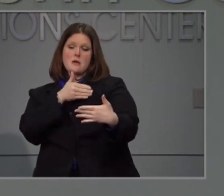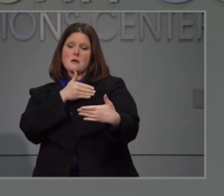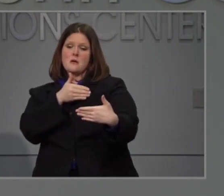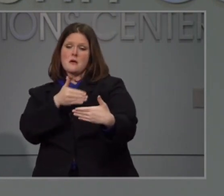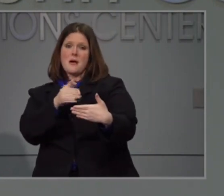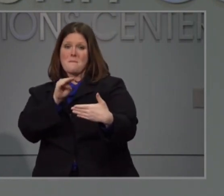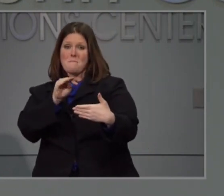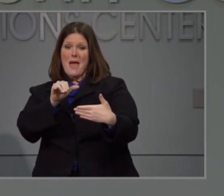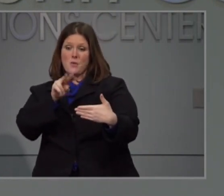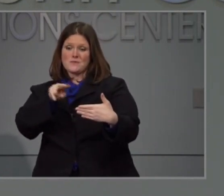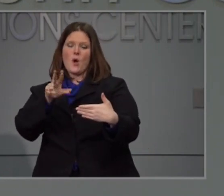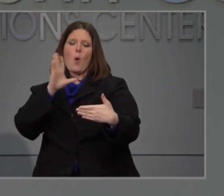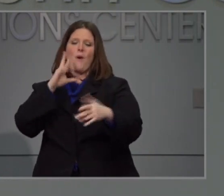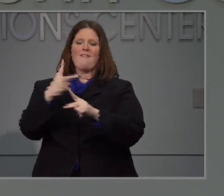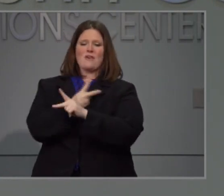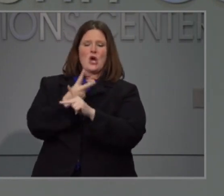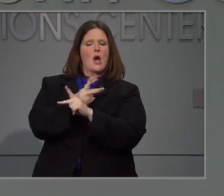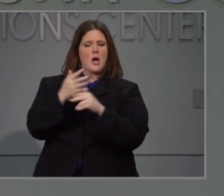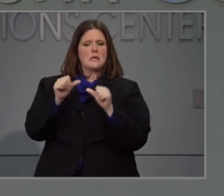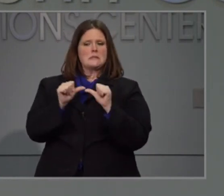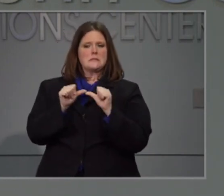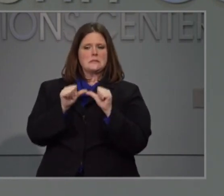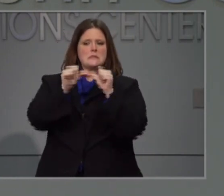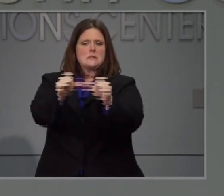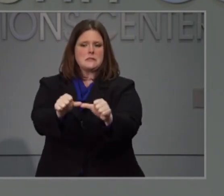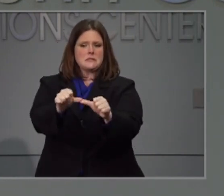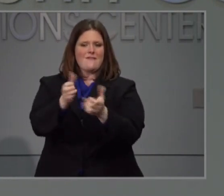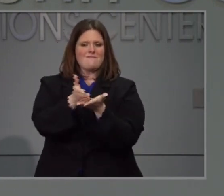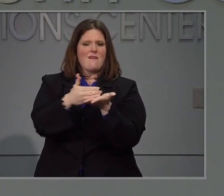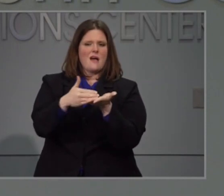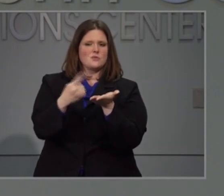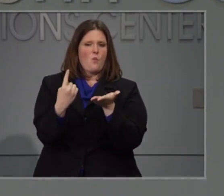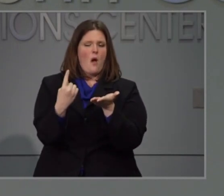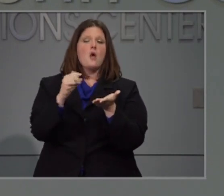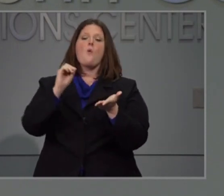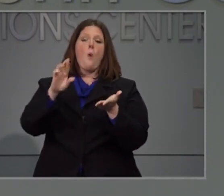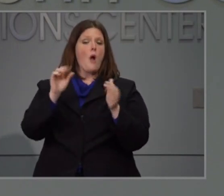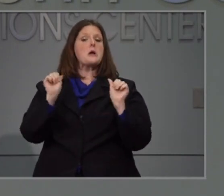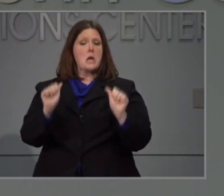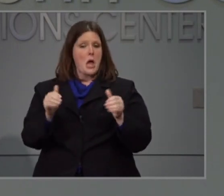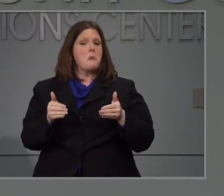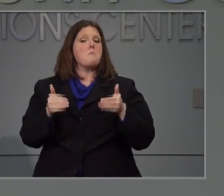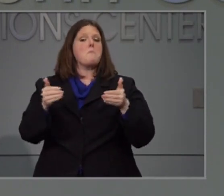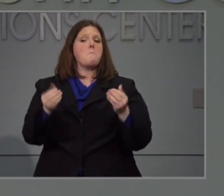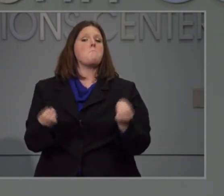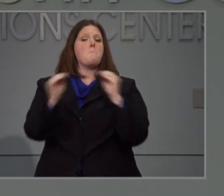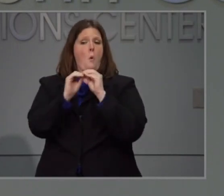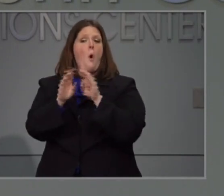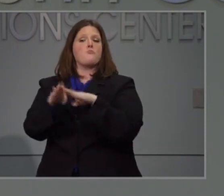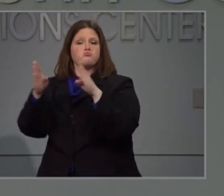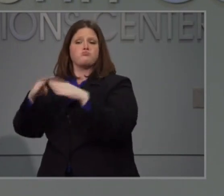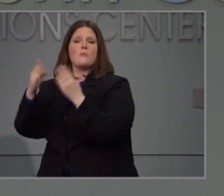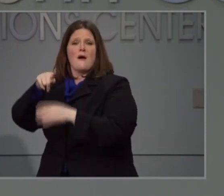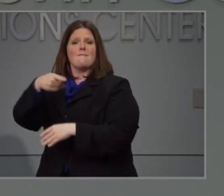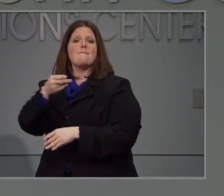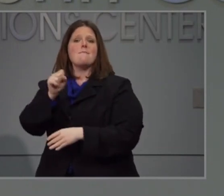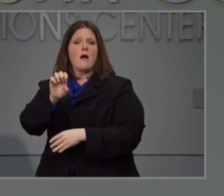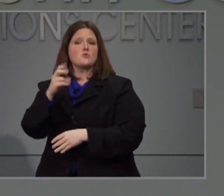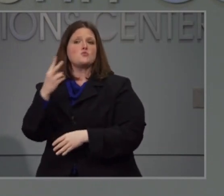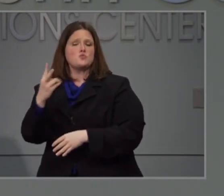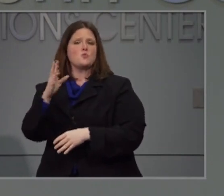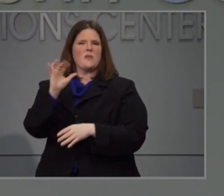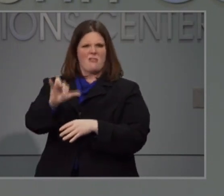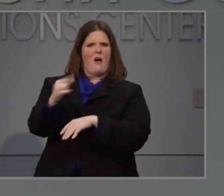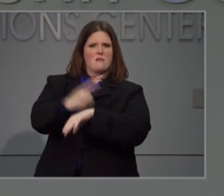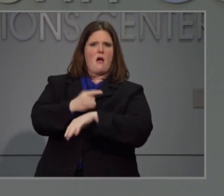1 or move into phase 2. This data will be really important for us to continue to look at, and we're going to be